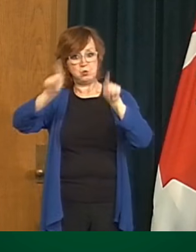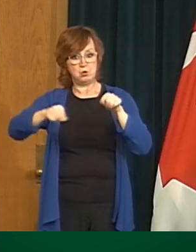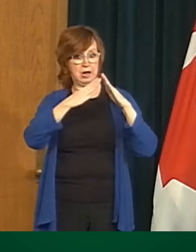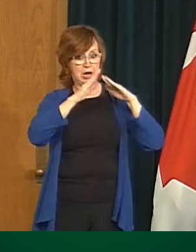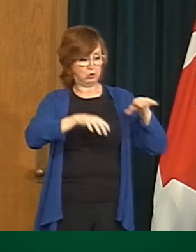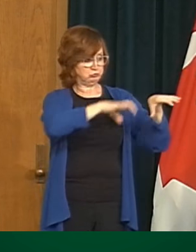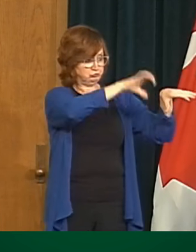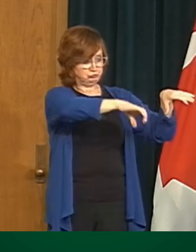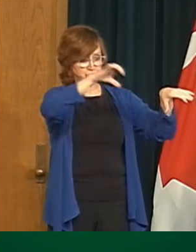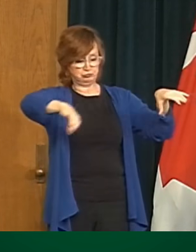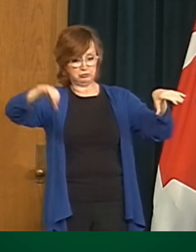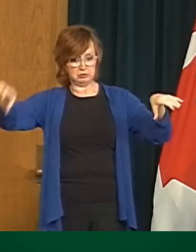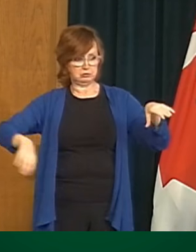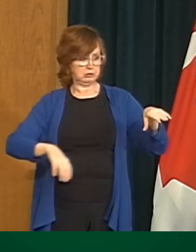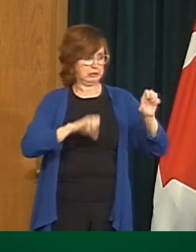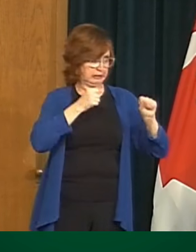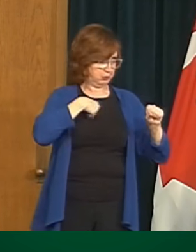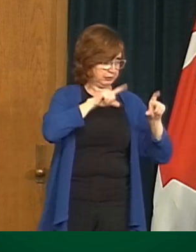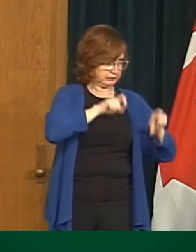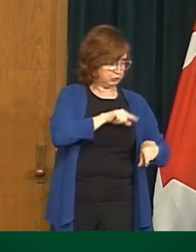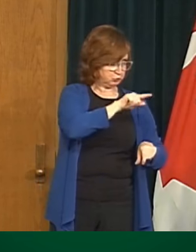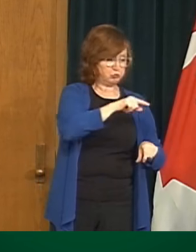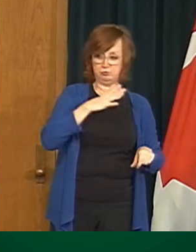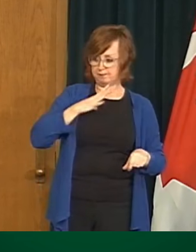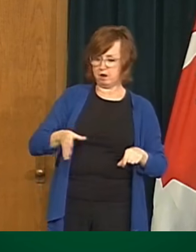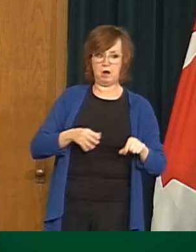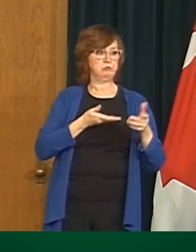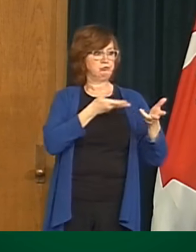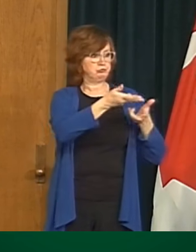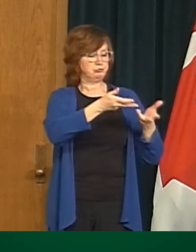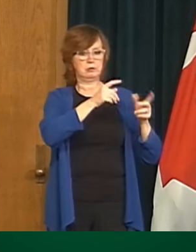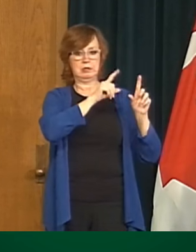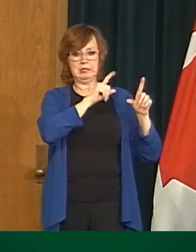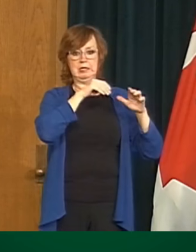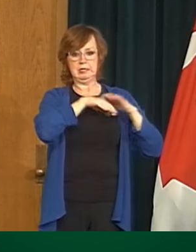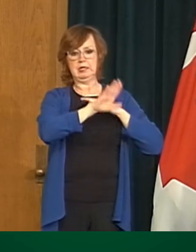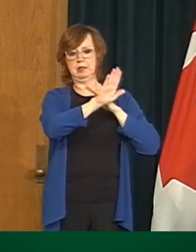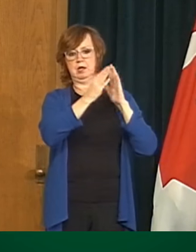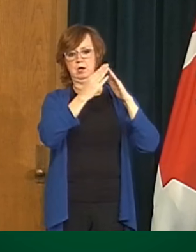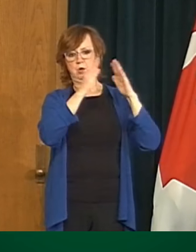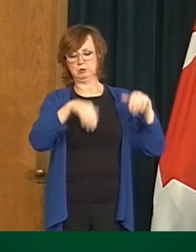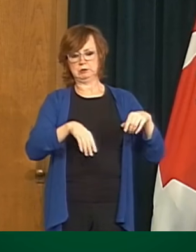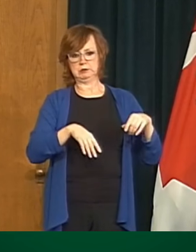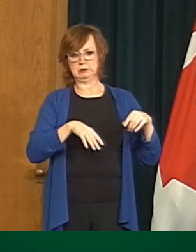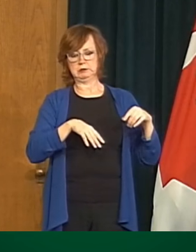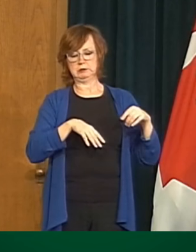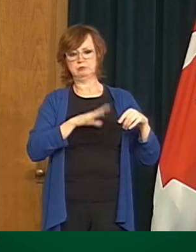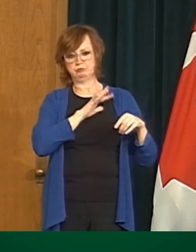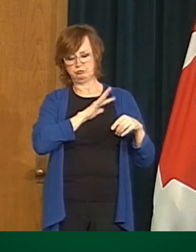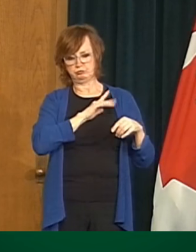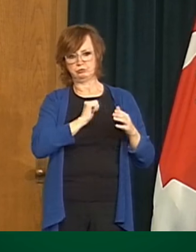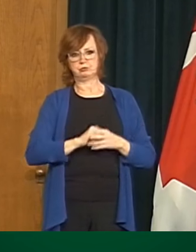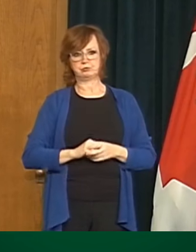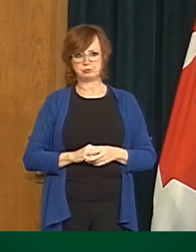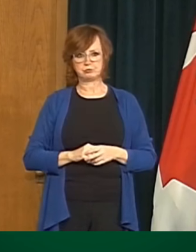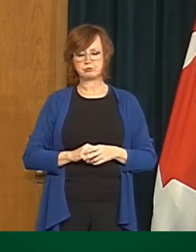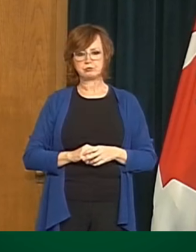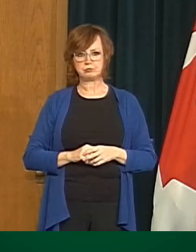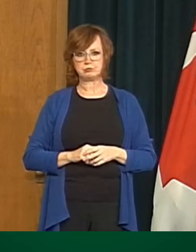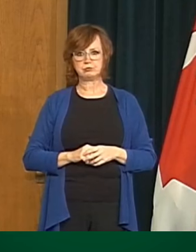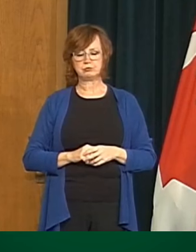ago, and I would expect that it may increase in the days ahead. In particular, dealing with the